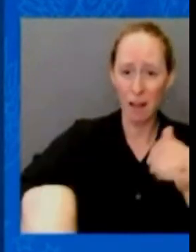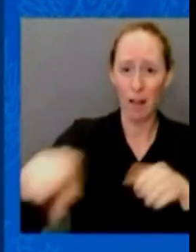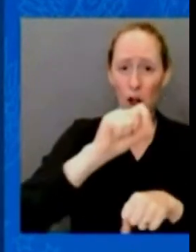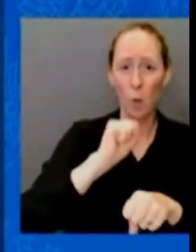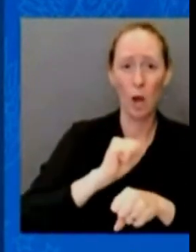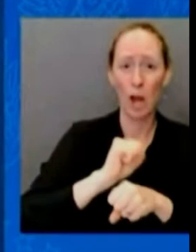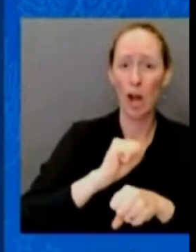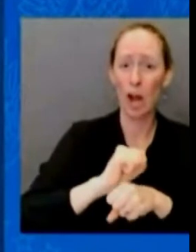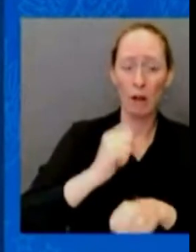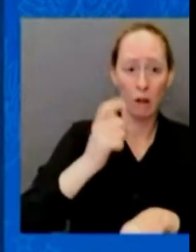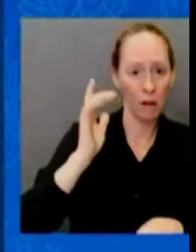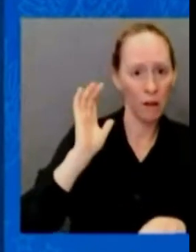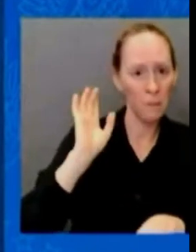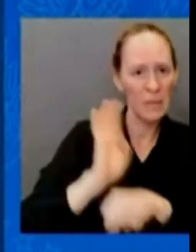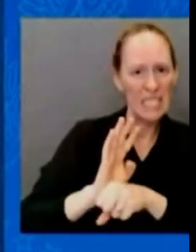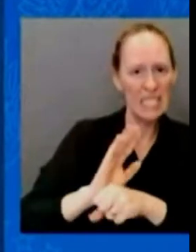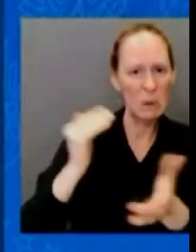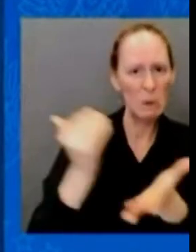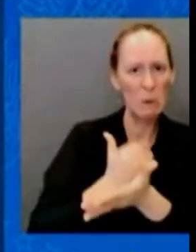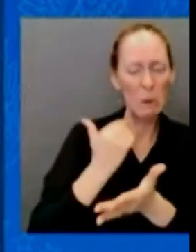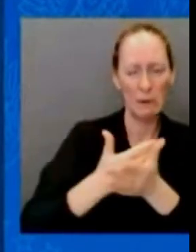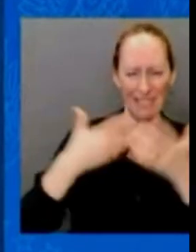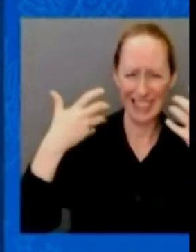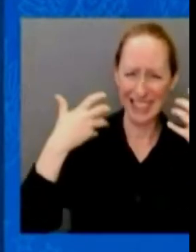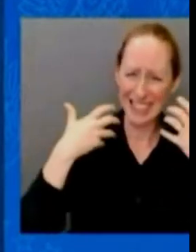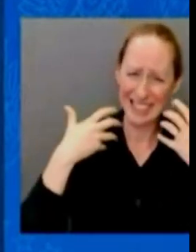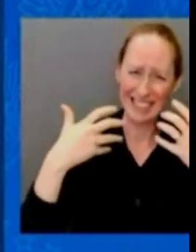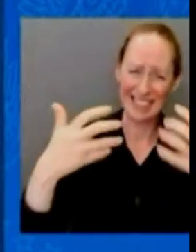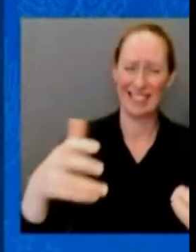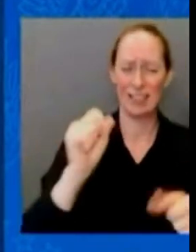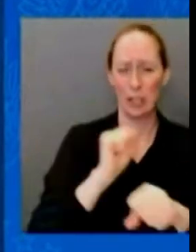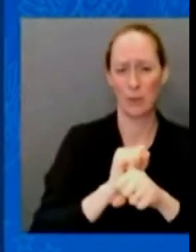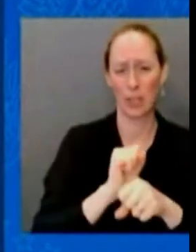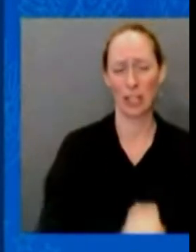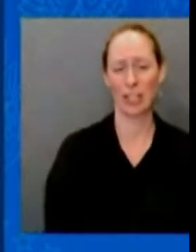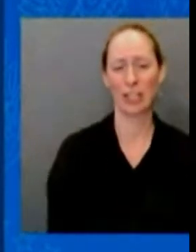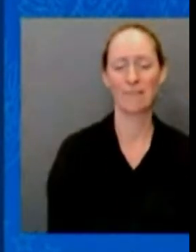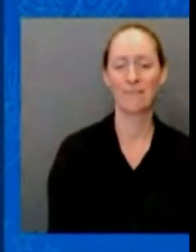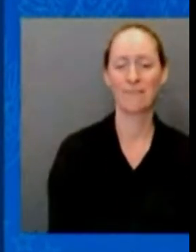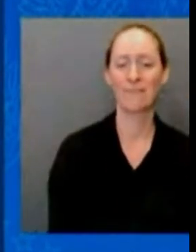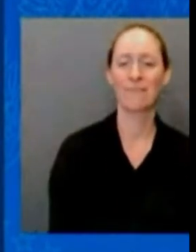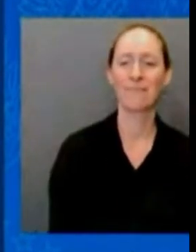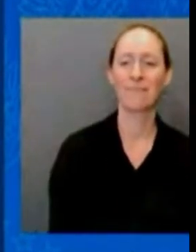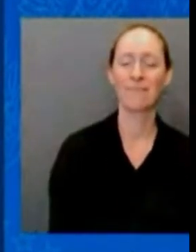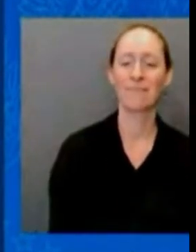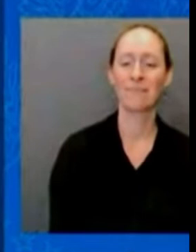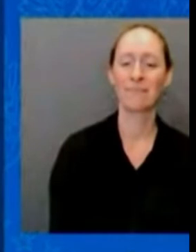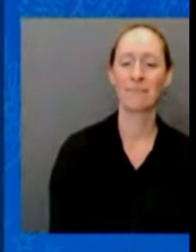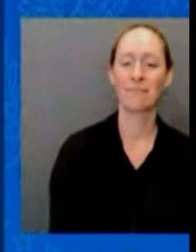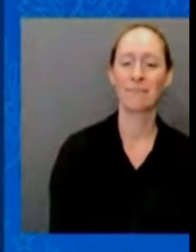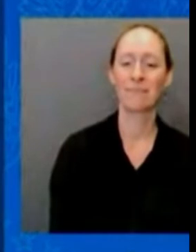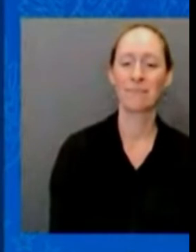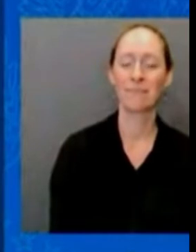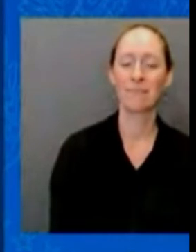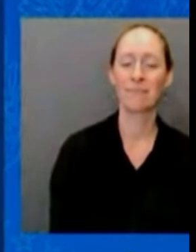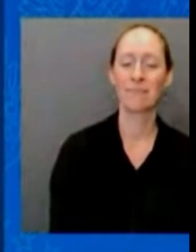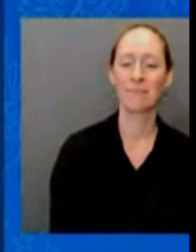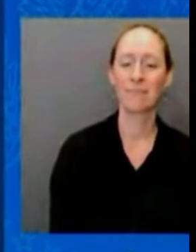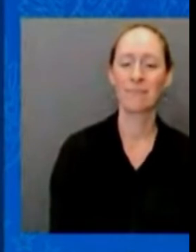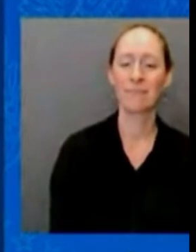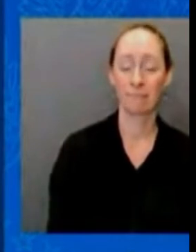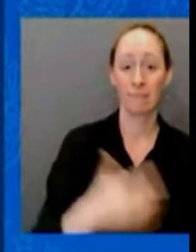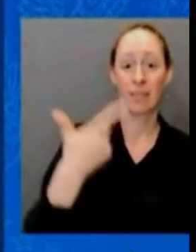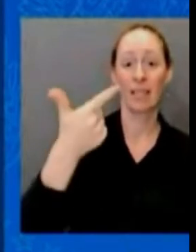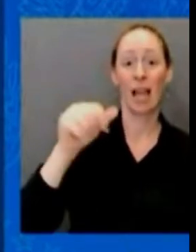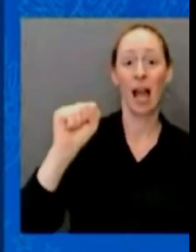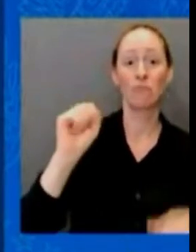of the actions we've taken, gas prices are declining. We're down $1.25 since the peak at this summer, and they've been